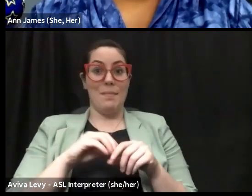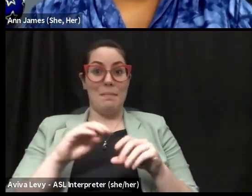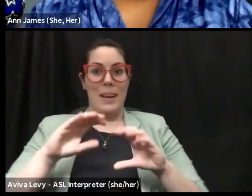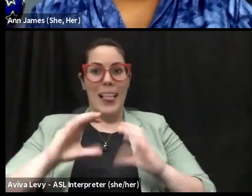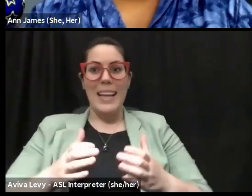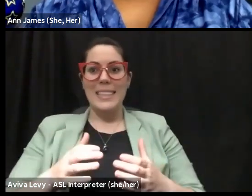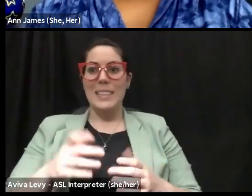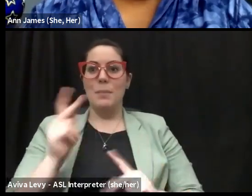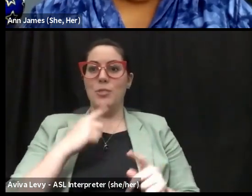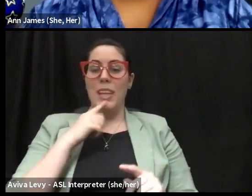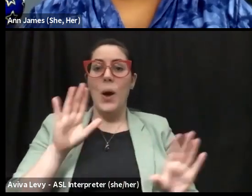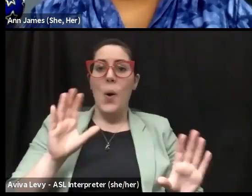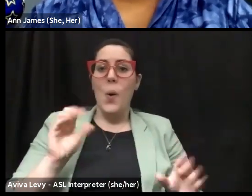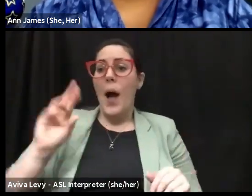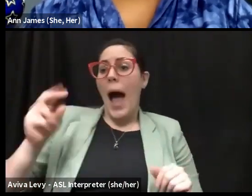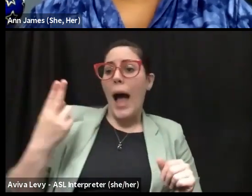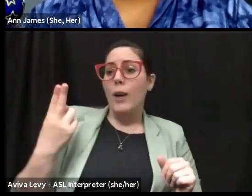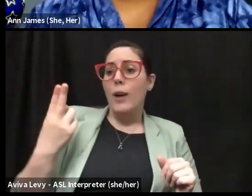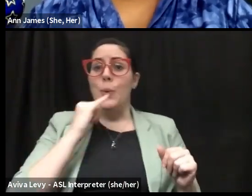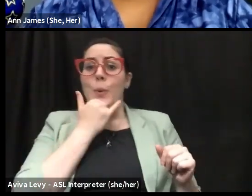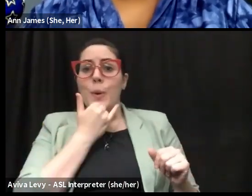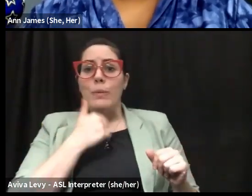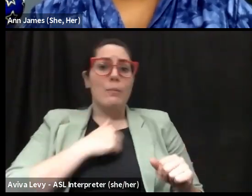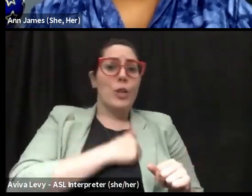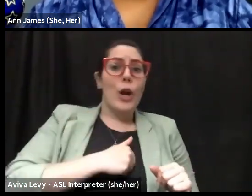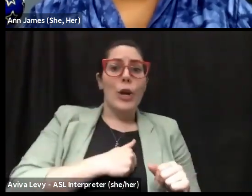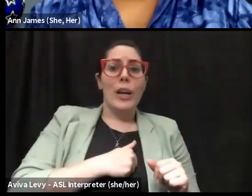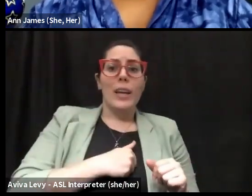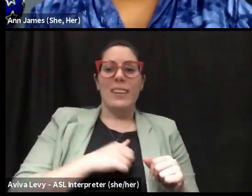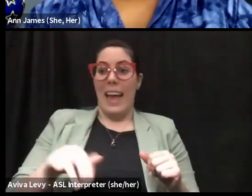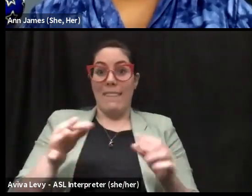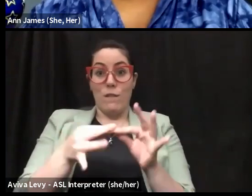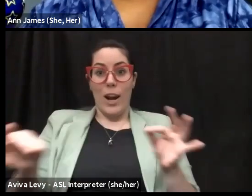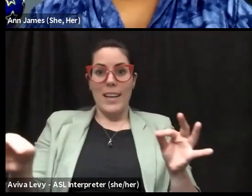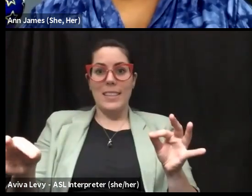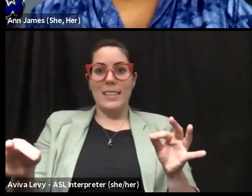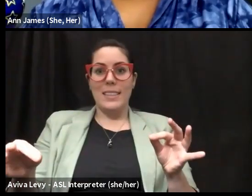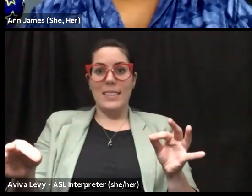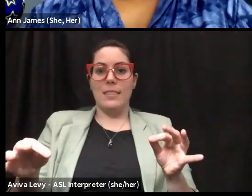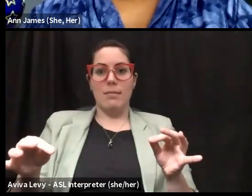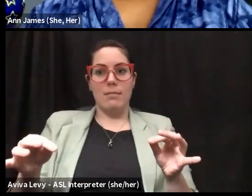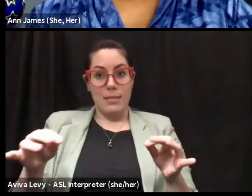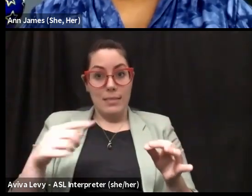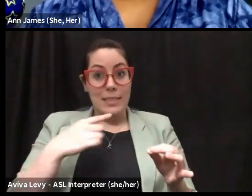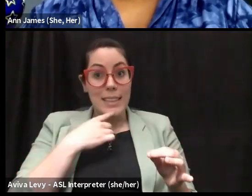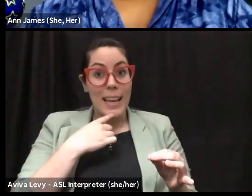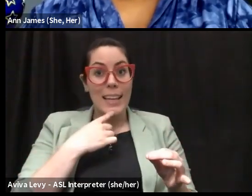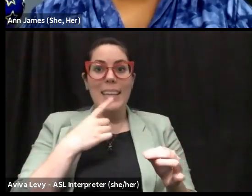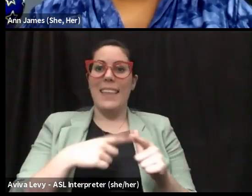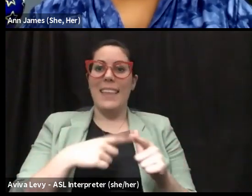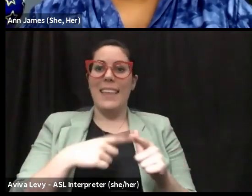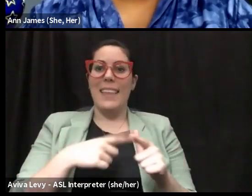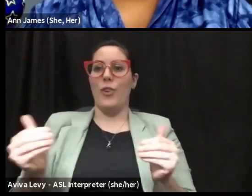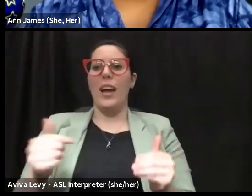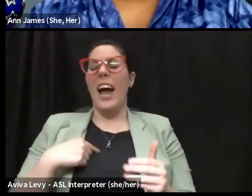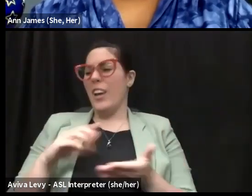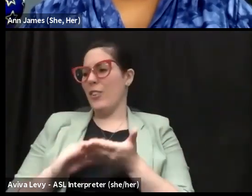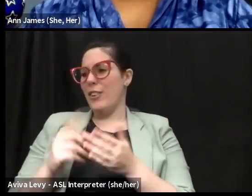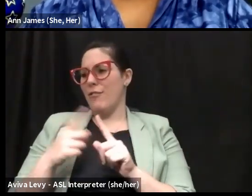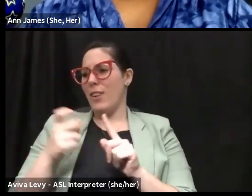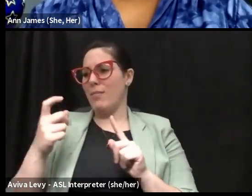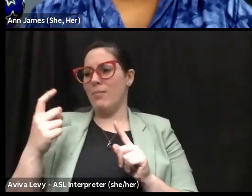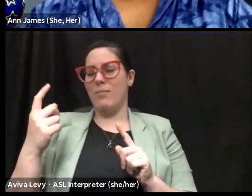ouch, oops, I'm sorry, move forward, which is something I originally learned from a gender justice LA training, but